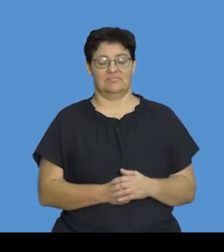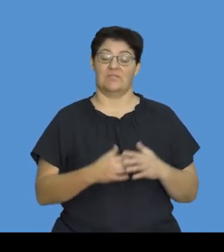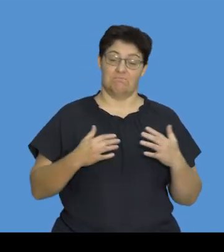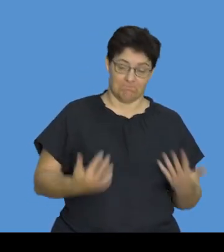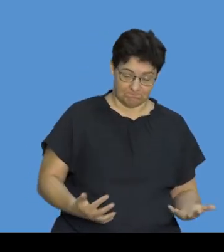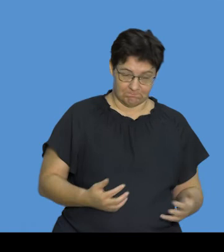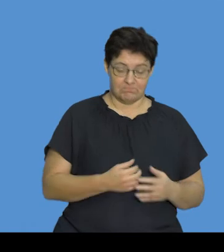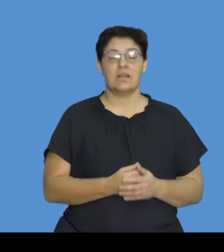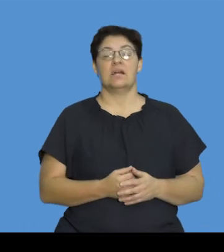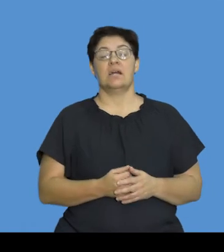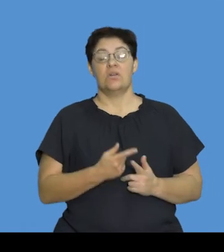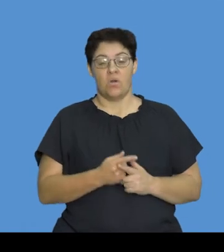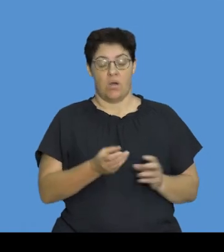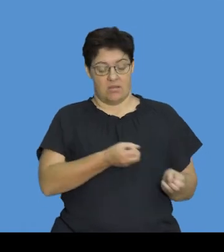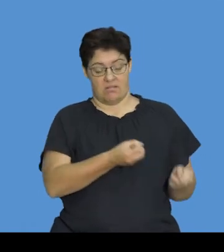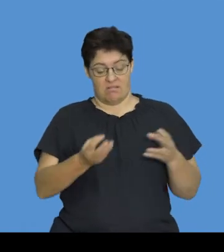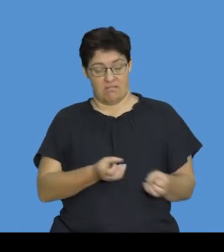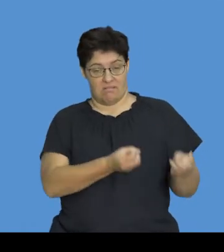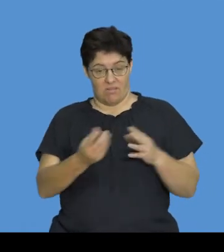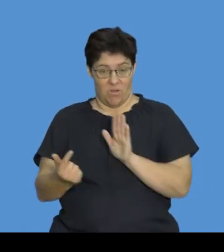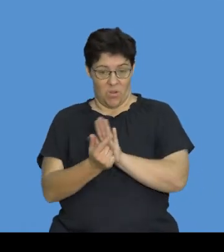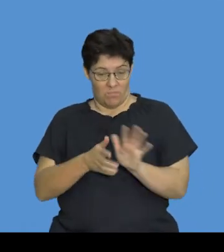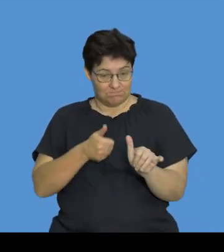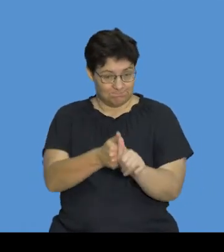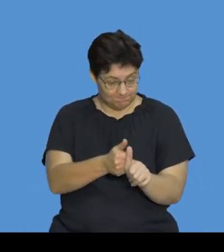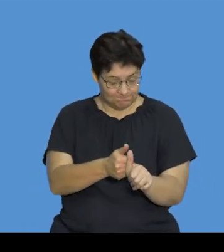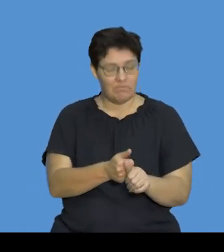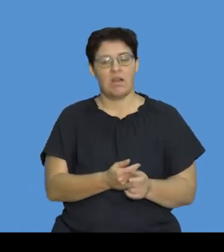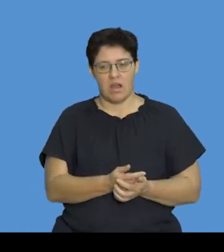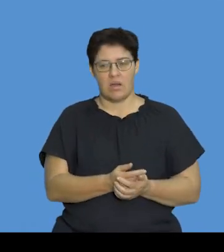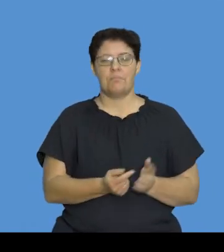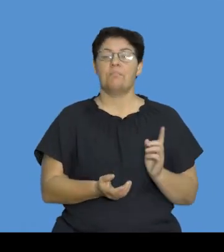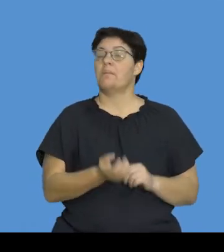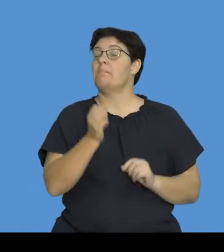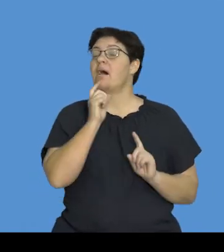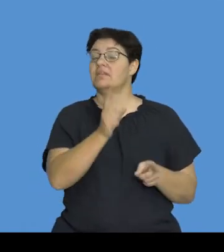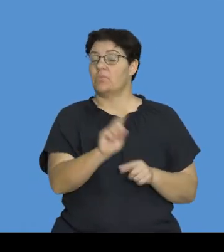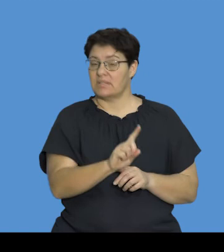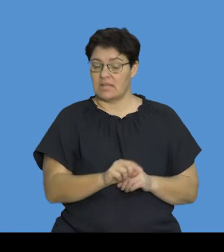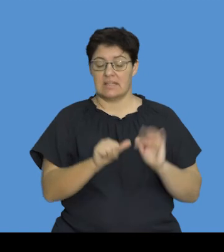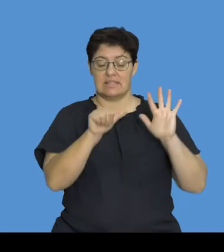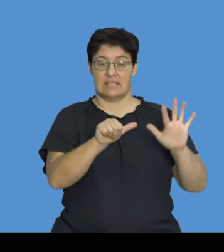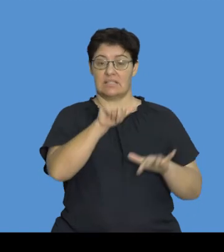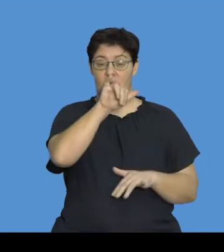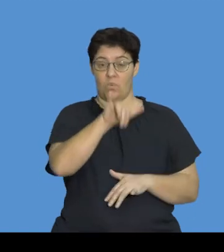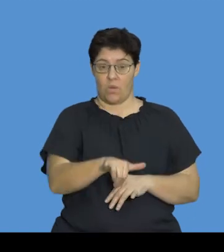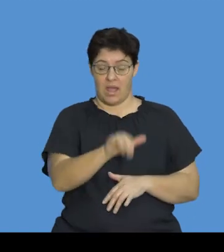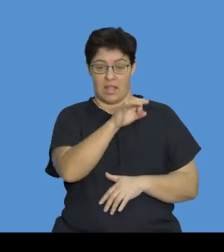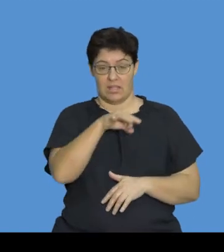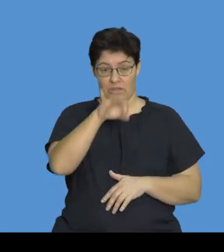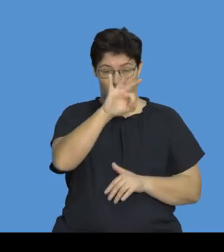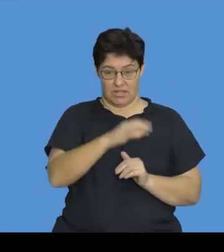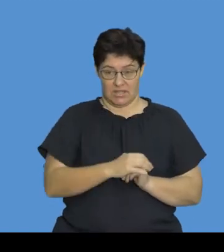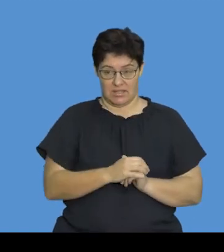So if you then apply your distributive law here, you will then find this to be 6y